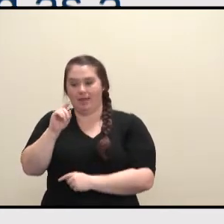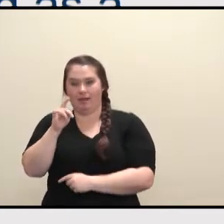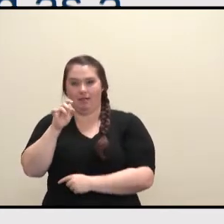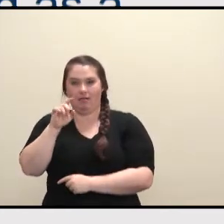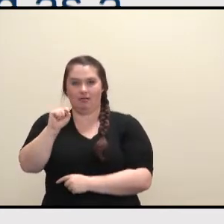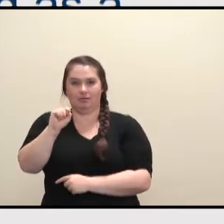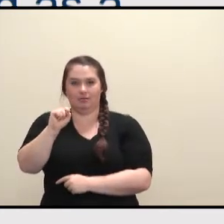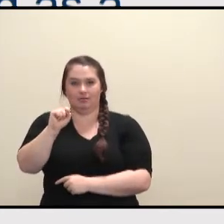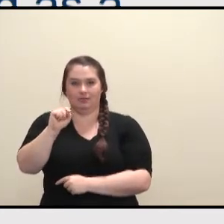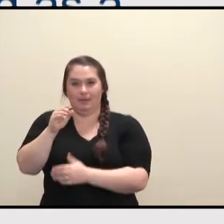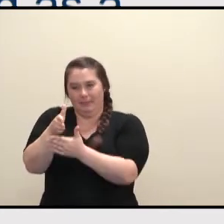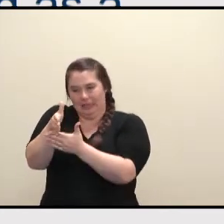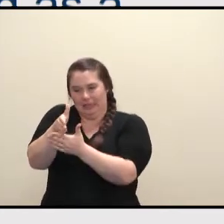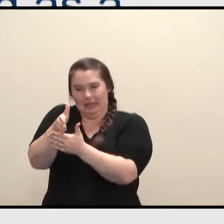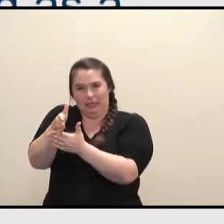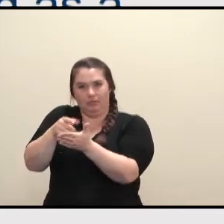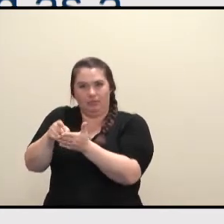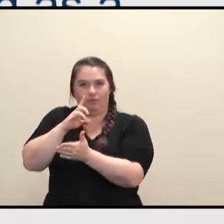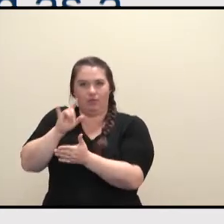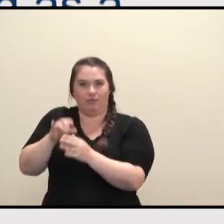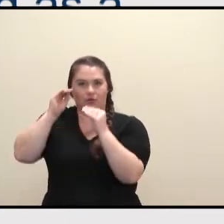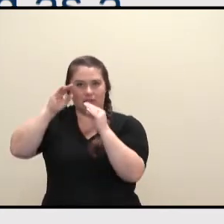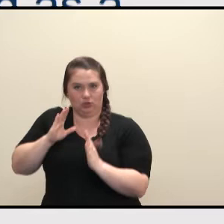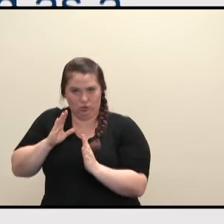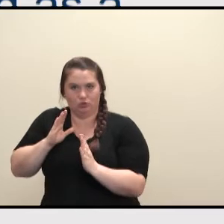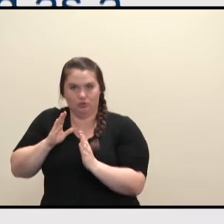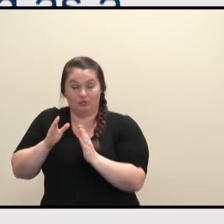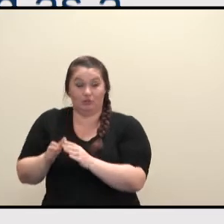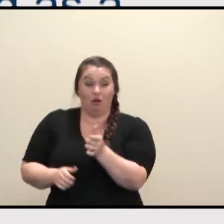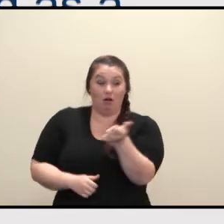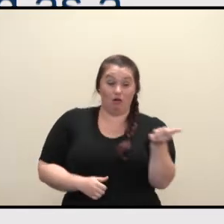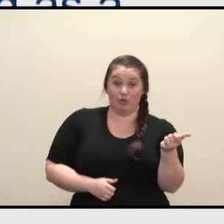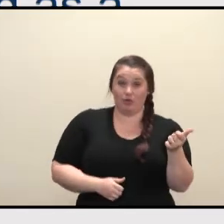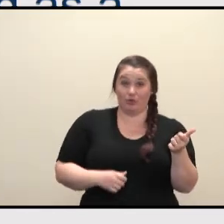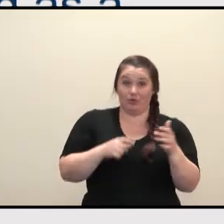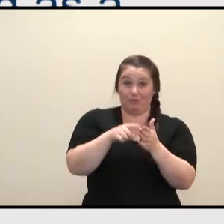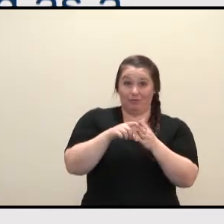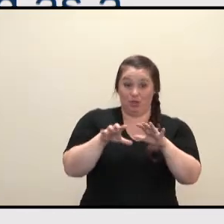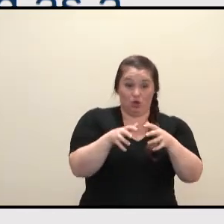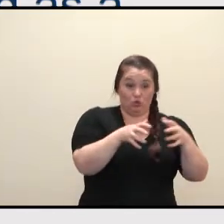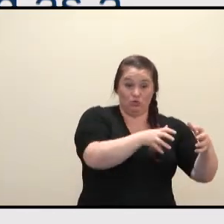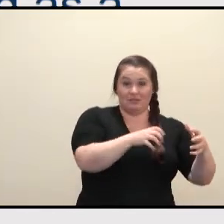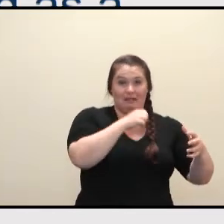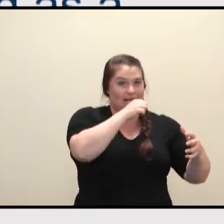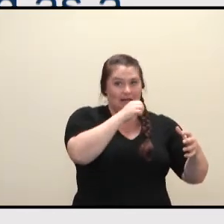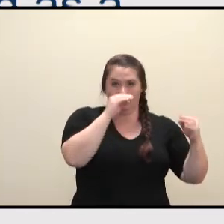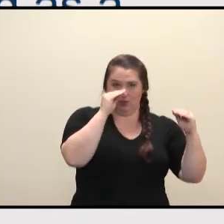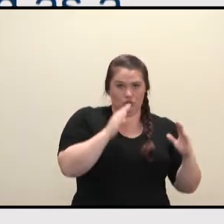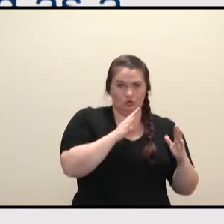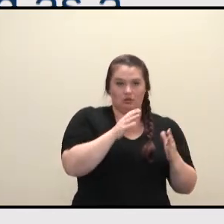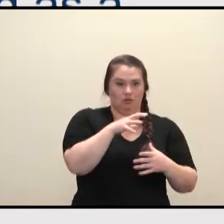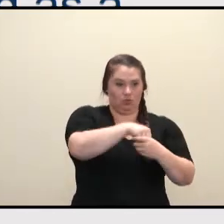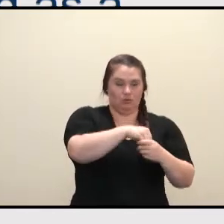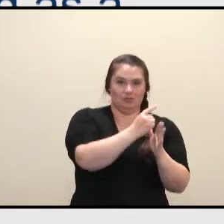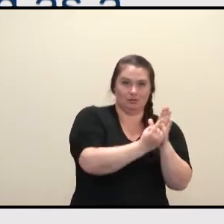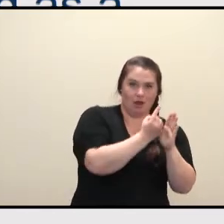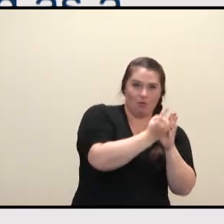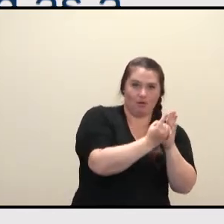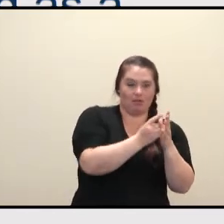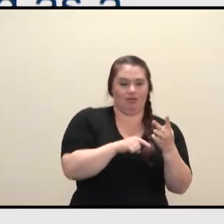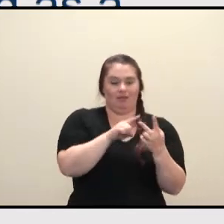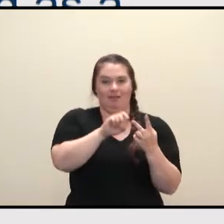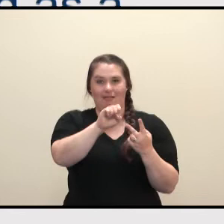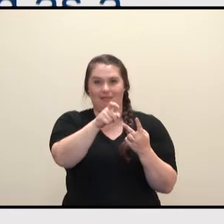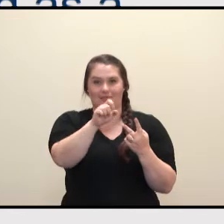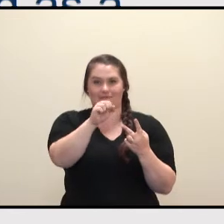it's the average salary for the market for teachers. For other pay groups, which are your non-teachers, that includes hourly and exempt,